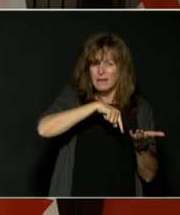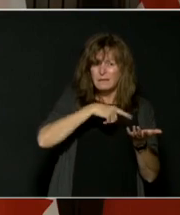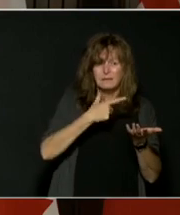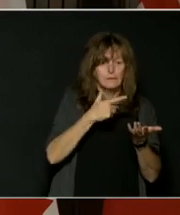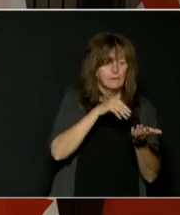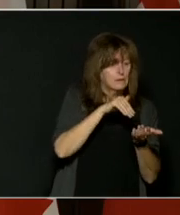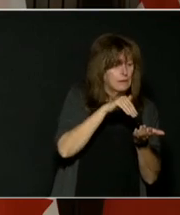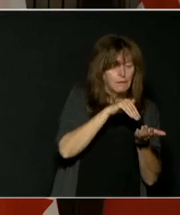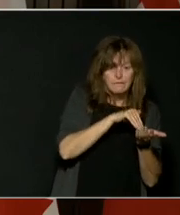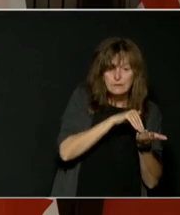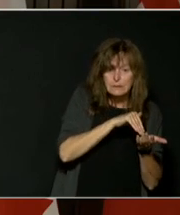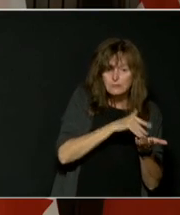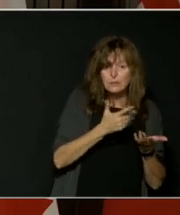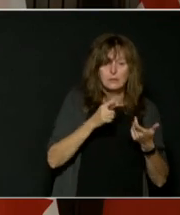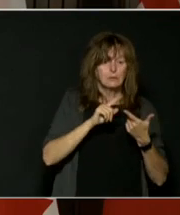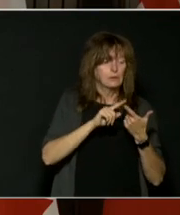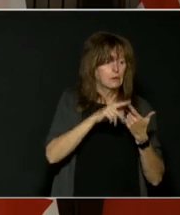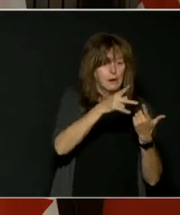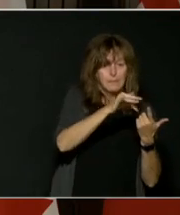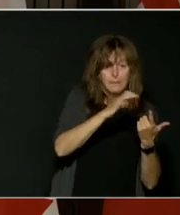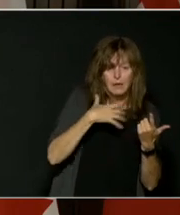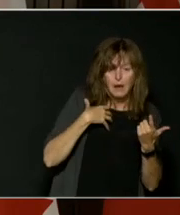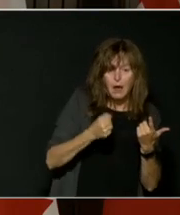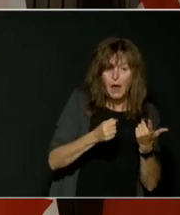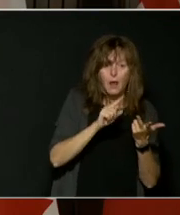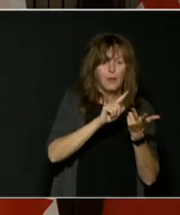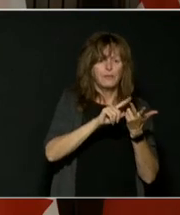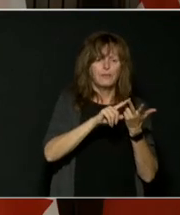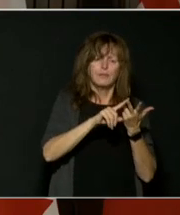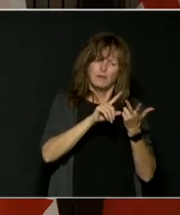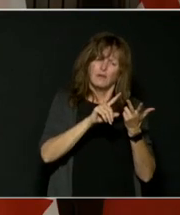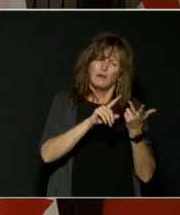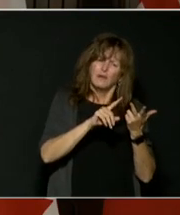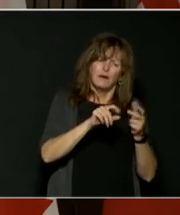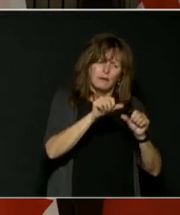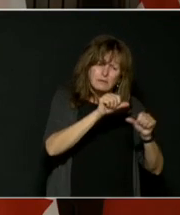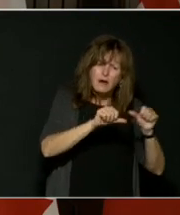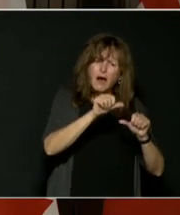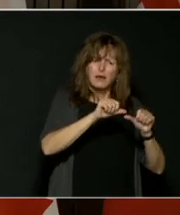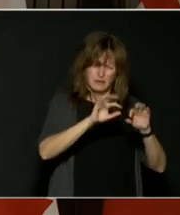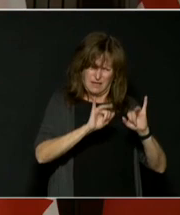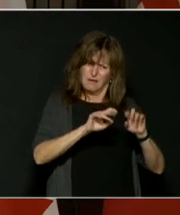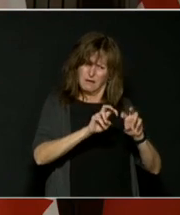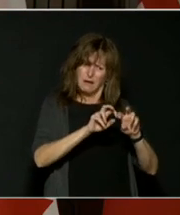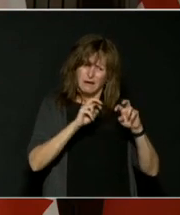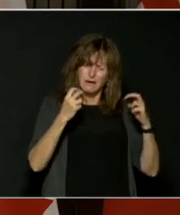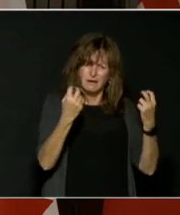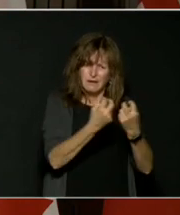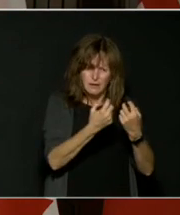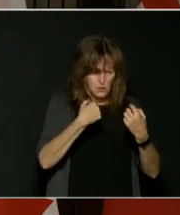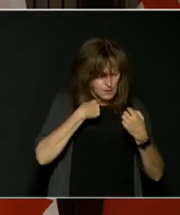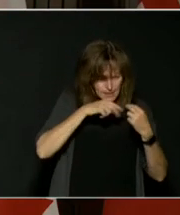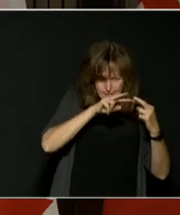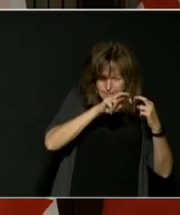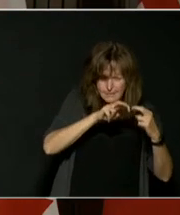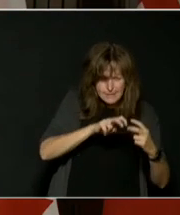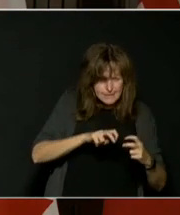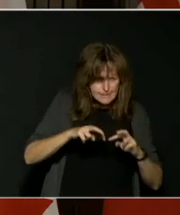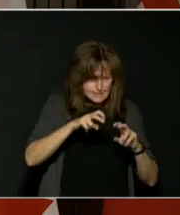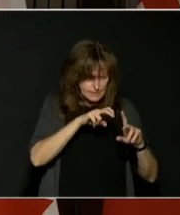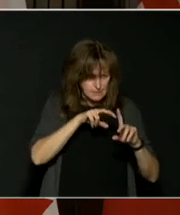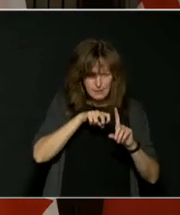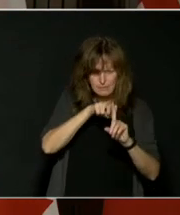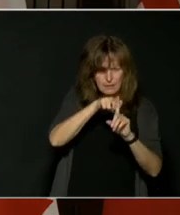physicians, public health people, other people looking at the data and saying, where are we seeing transmission, and